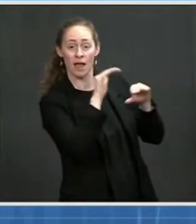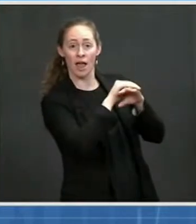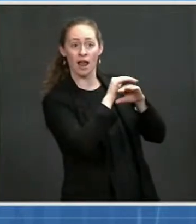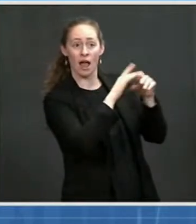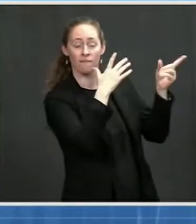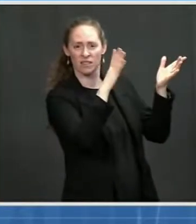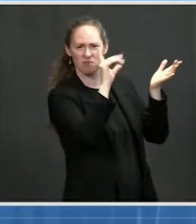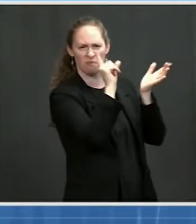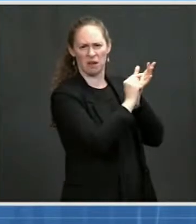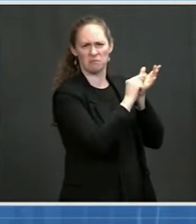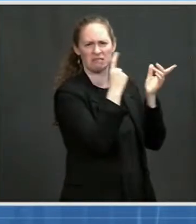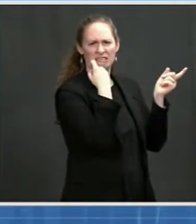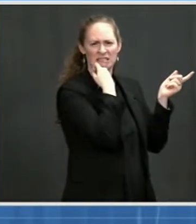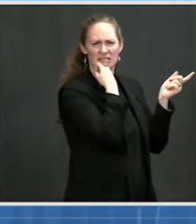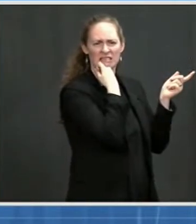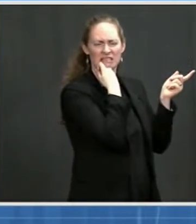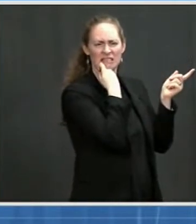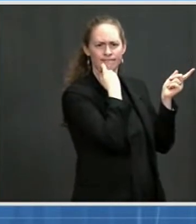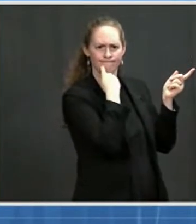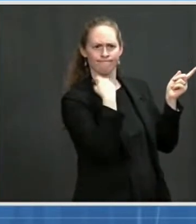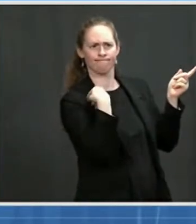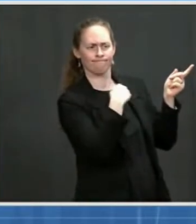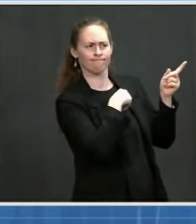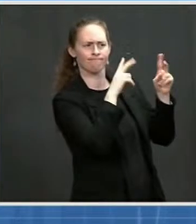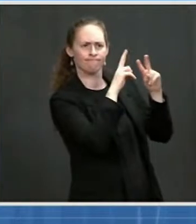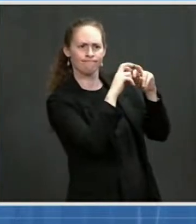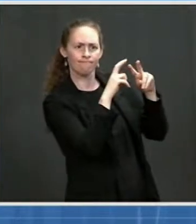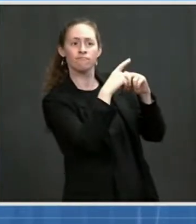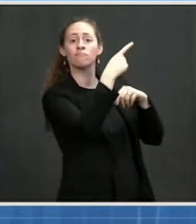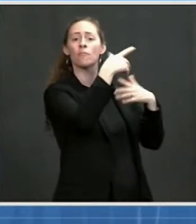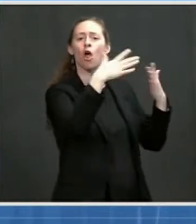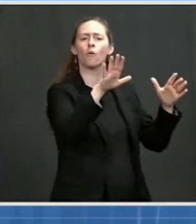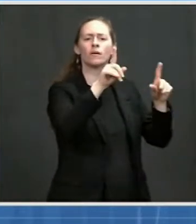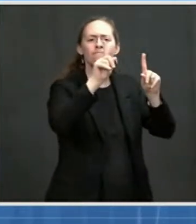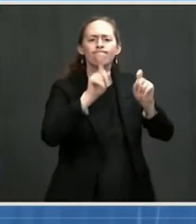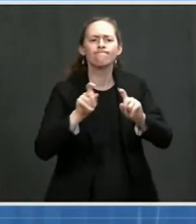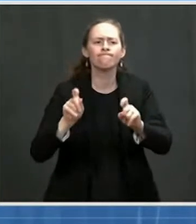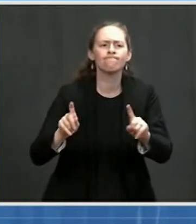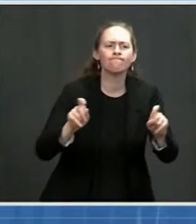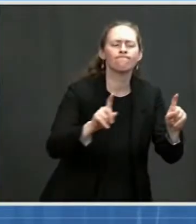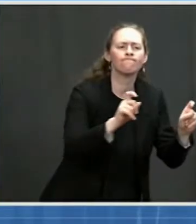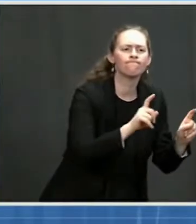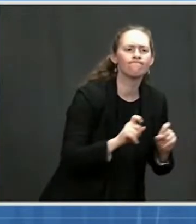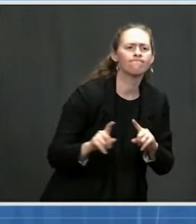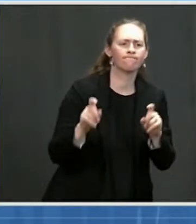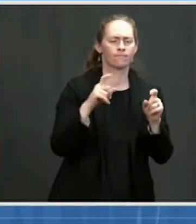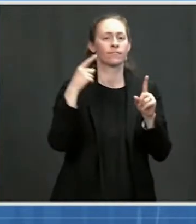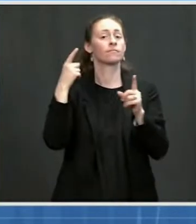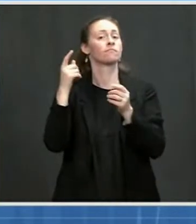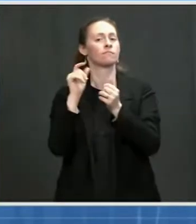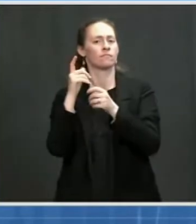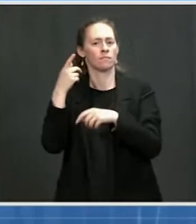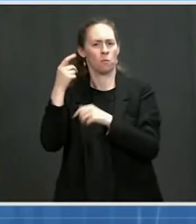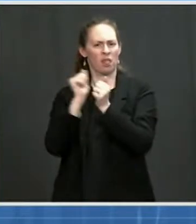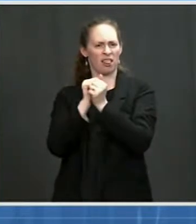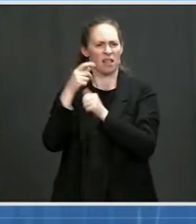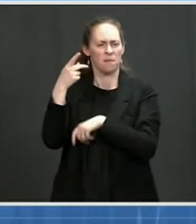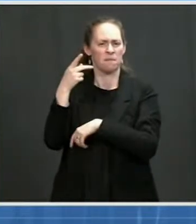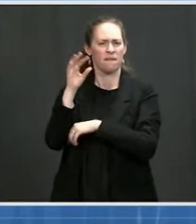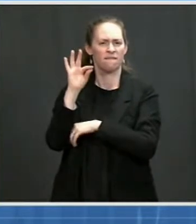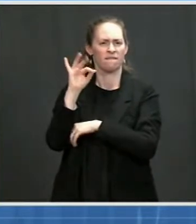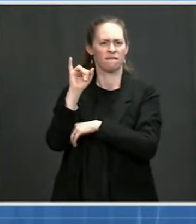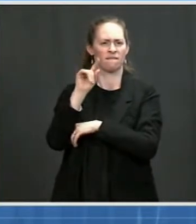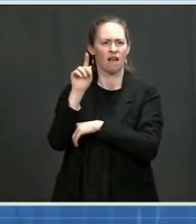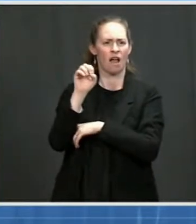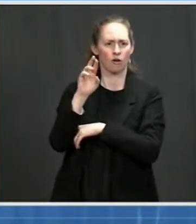their clinical trial looking at Pfizer, BioNTech, and AstraZeneca showed that